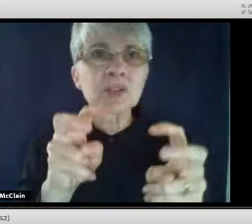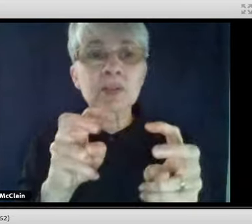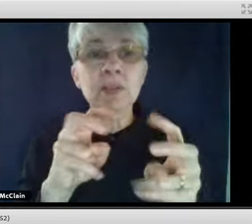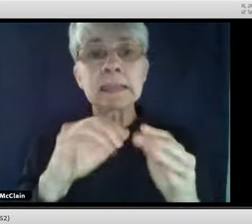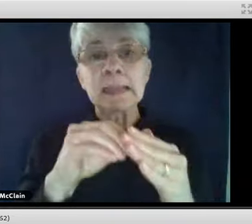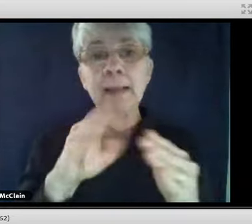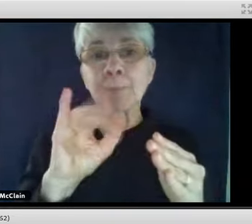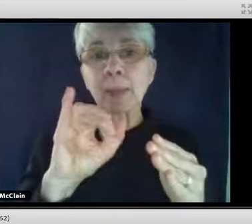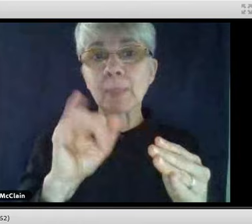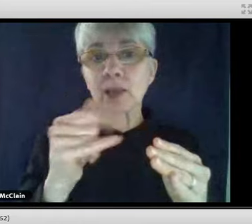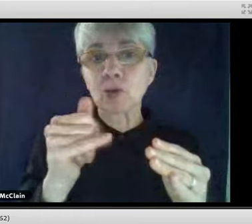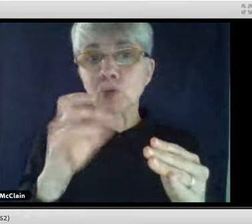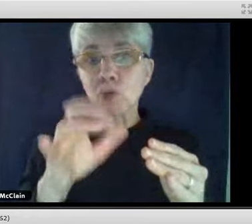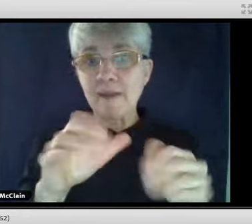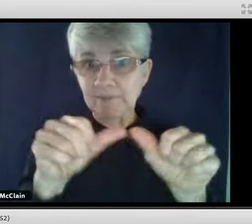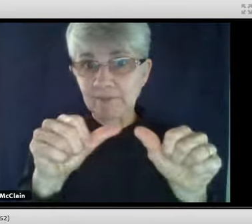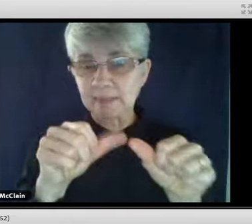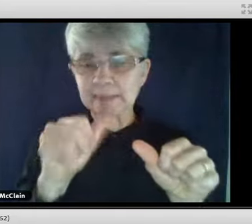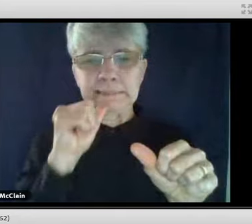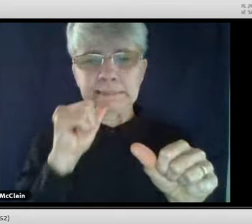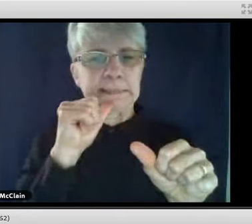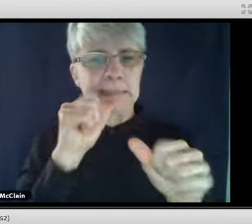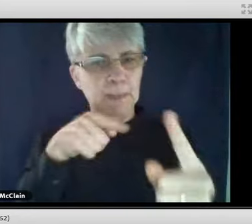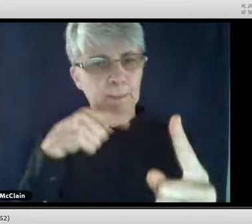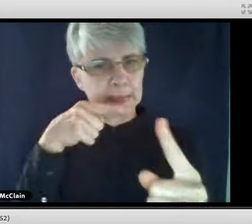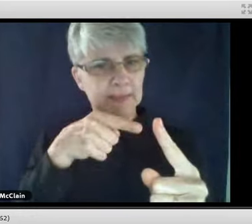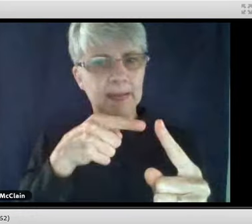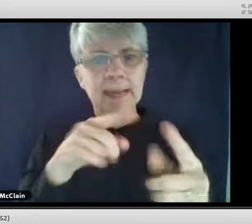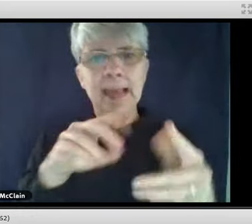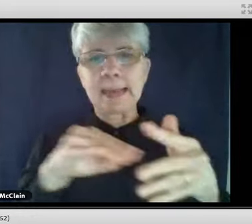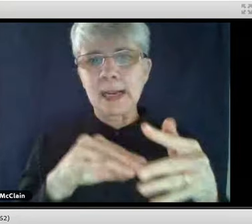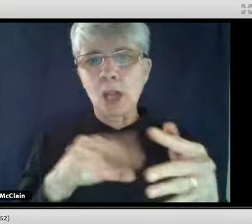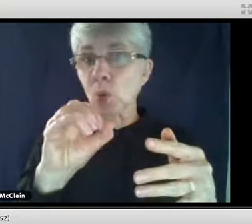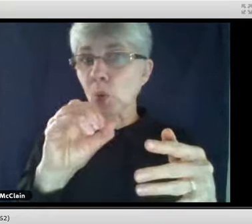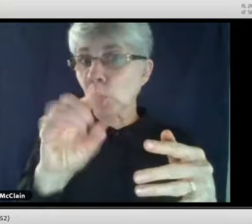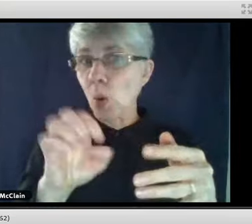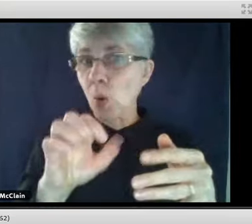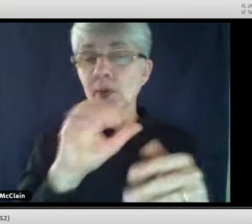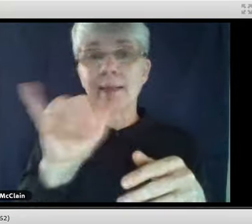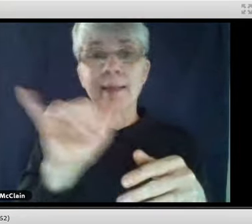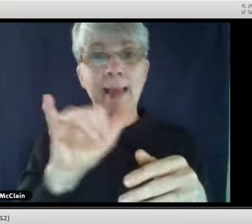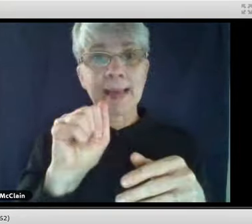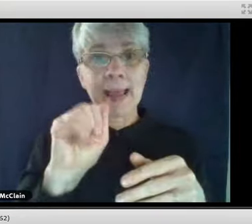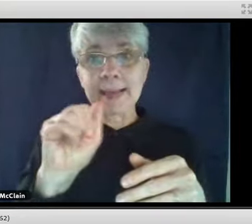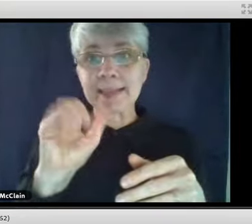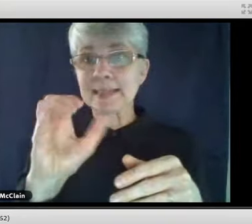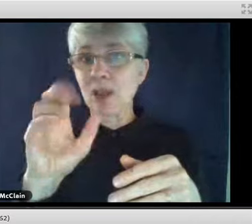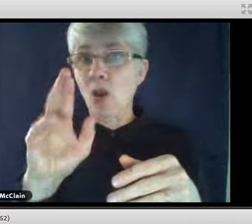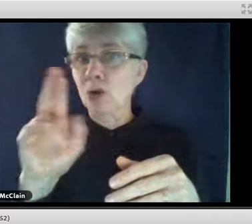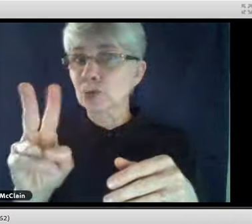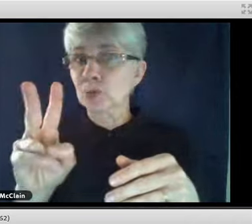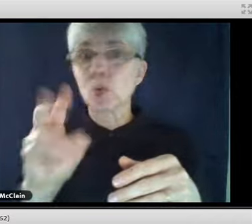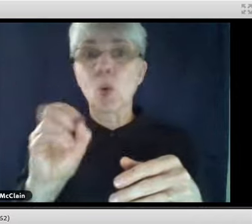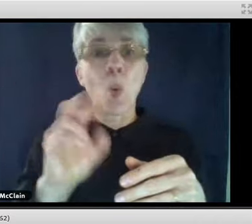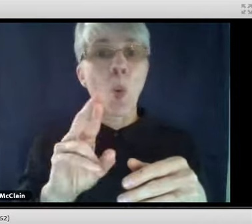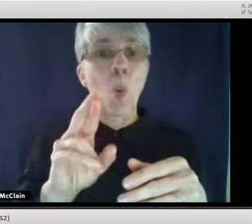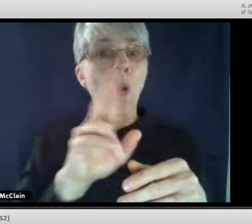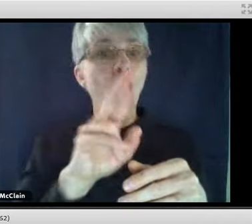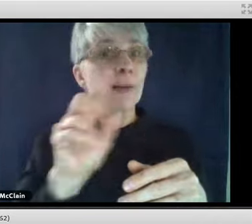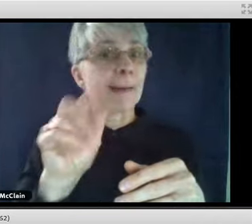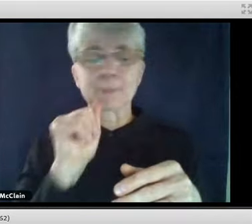bibliographic universe. Okay, so this is not a specific cataloging code like AACR2 or RDA. I mean, it doesn't tell